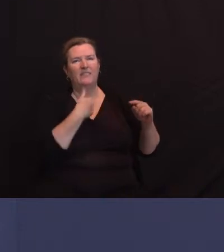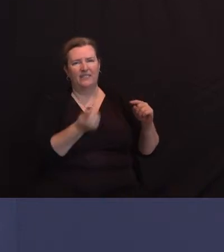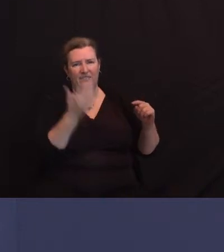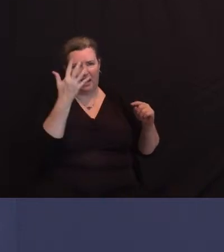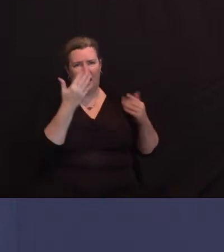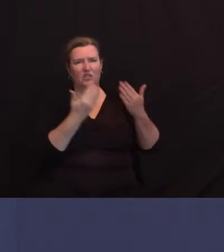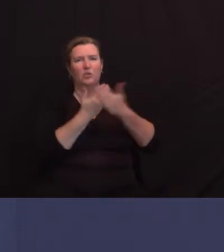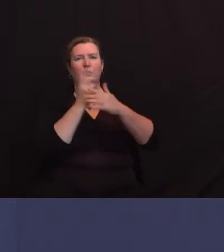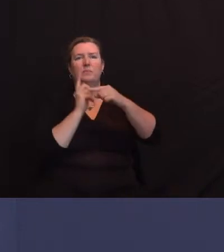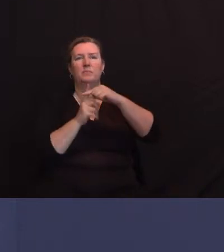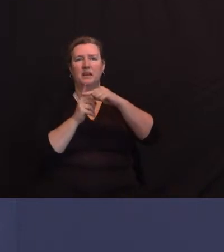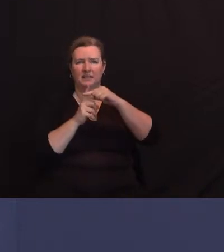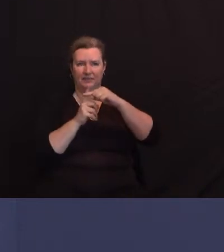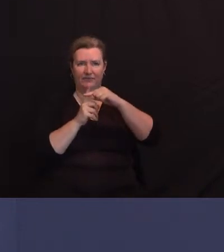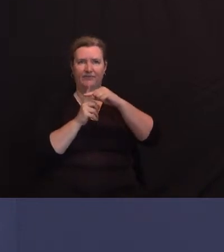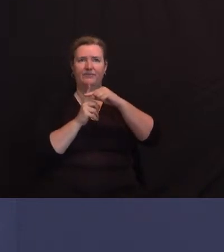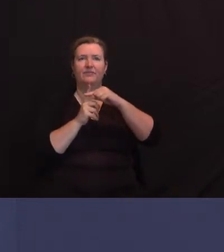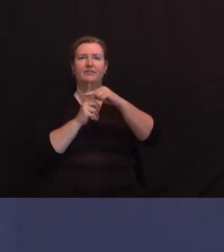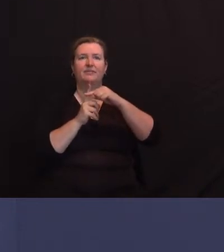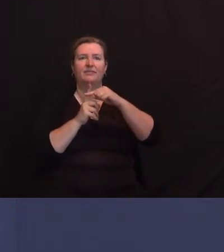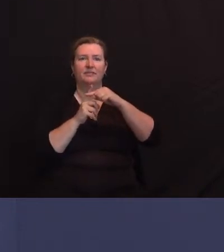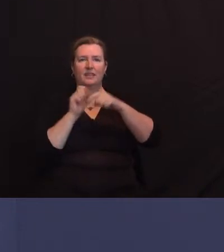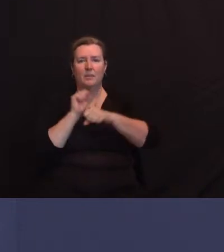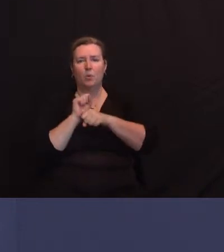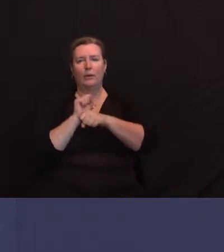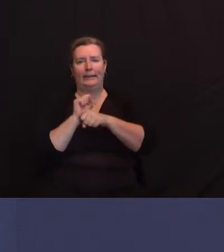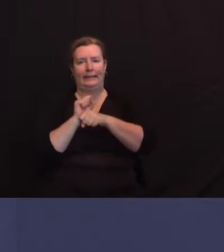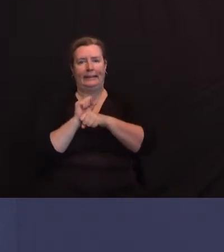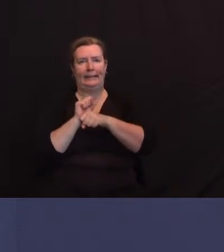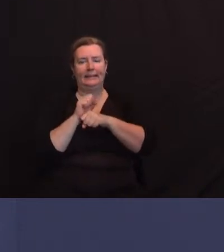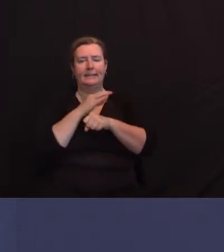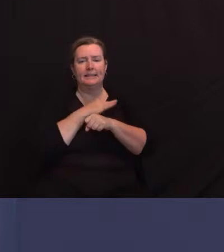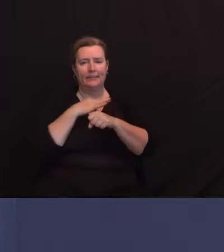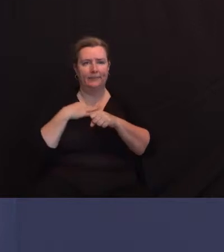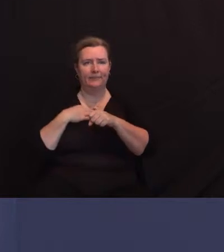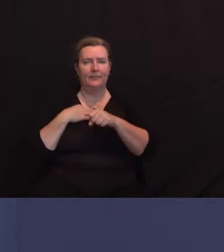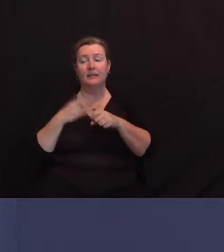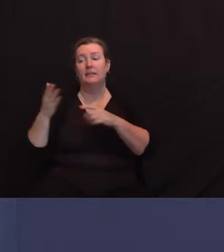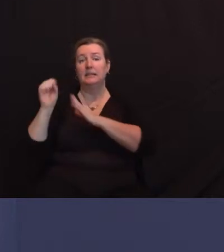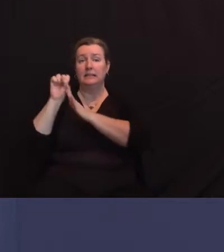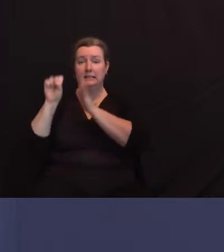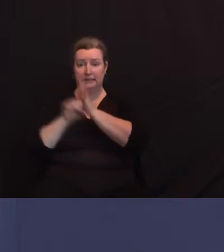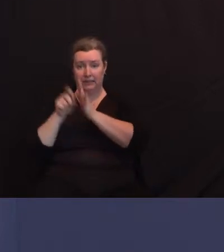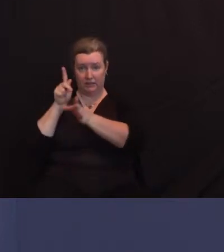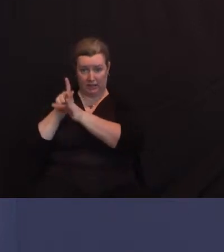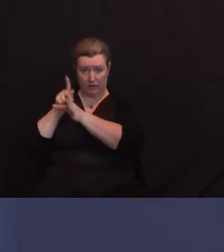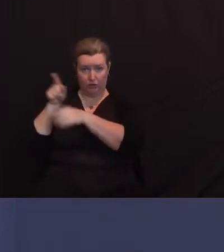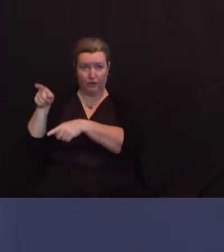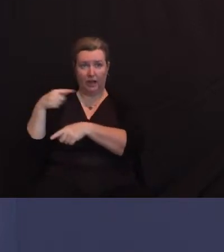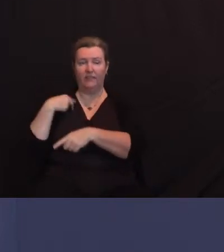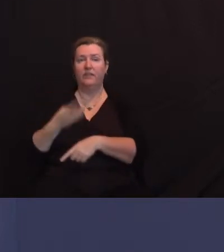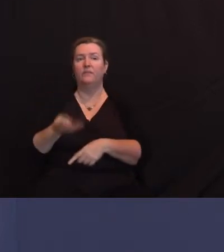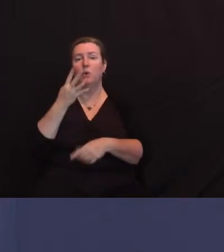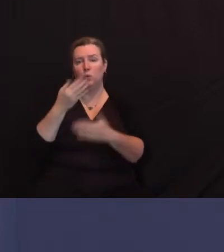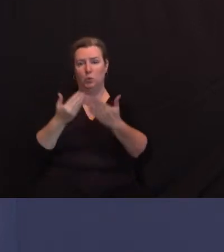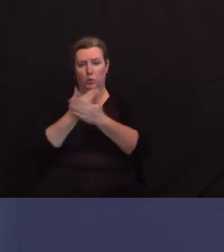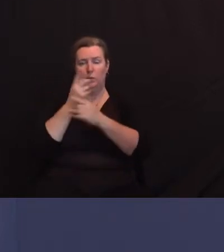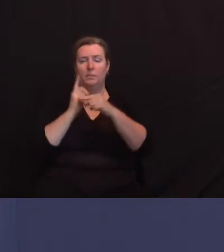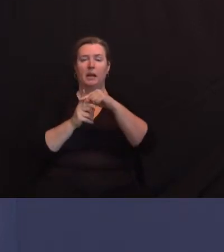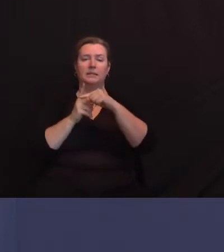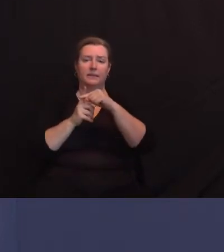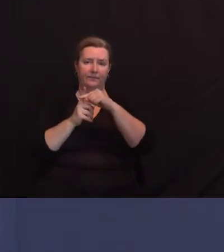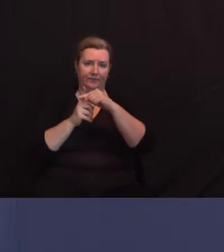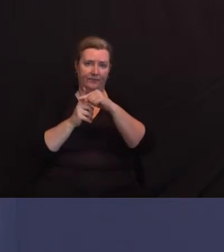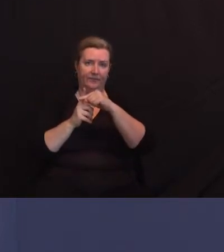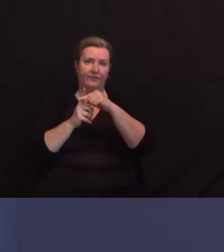cases of positive employees. At the state psychiatric hospitals, there are 4 new cases